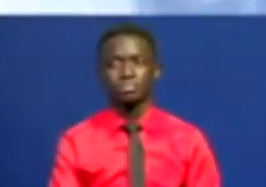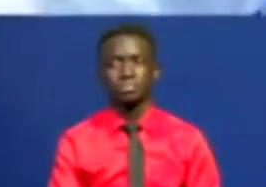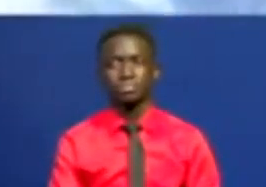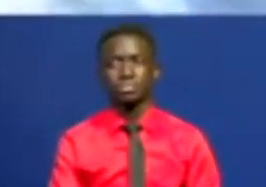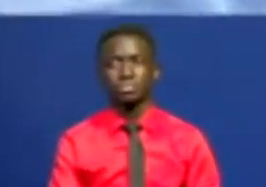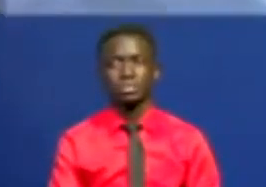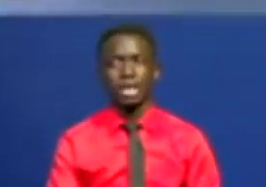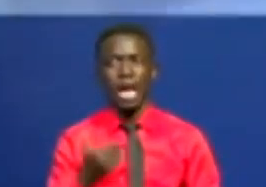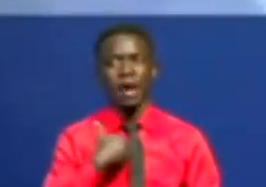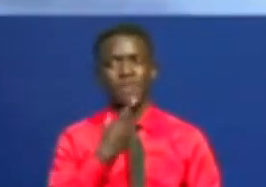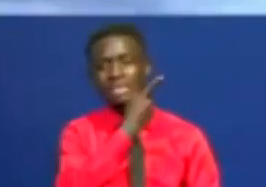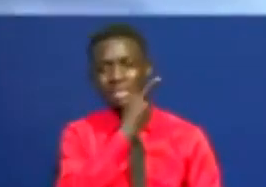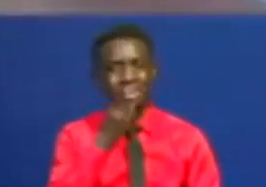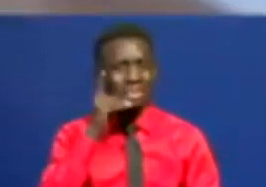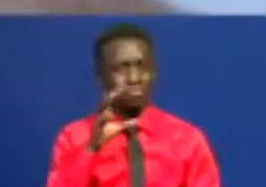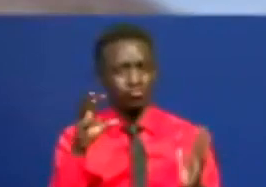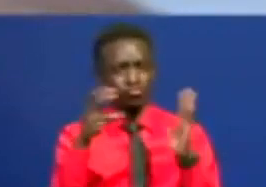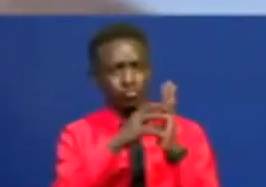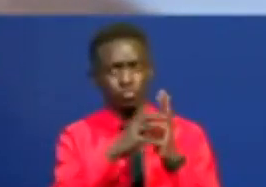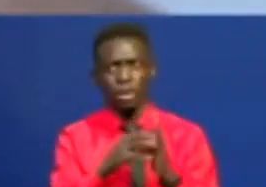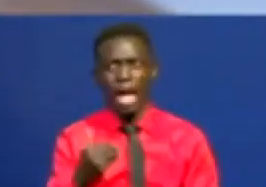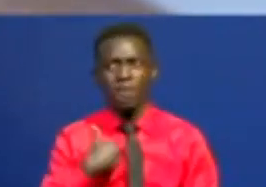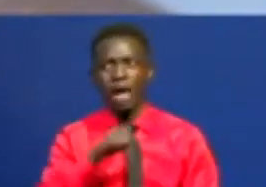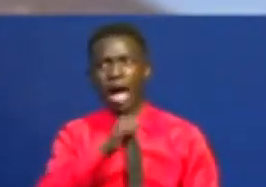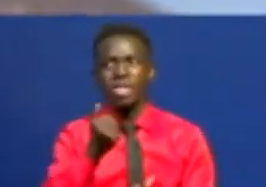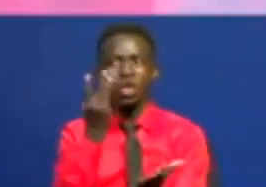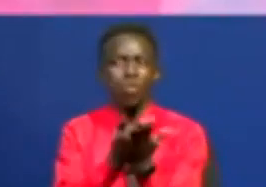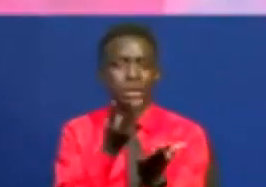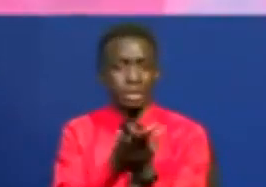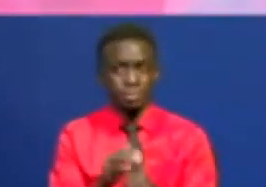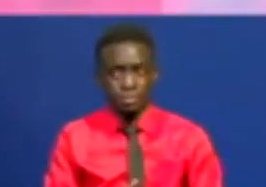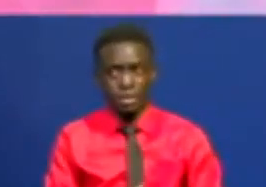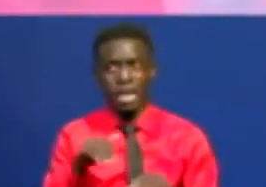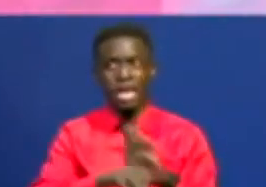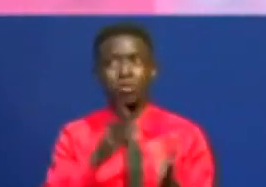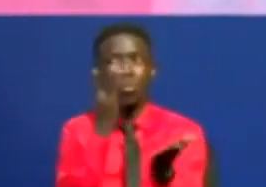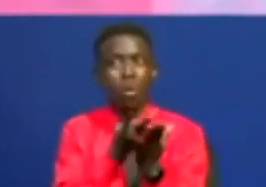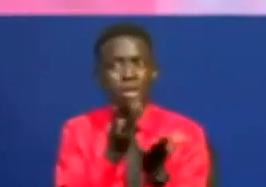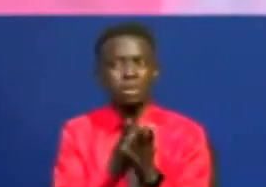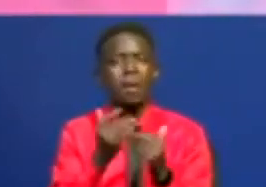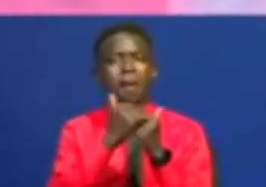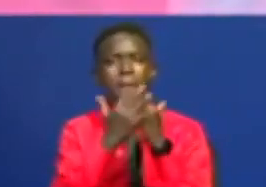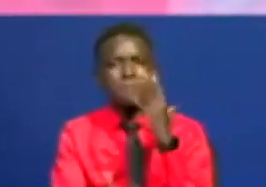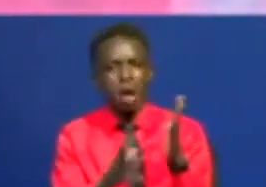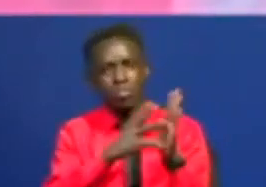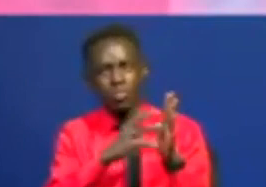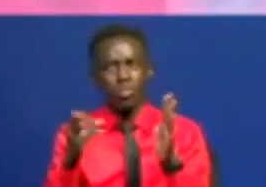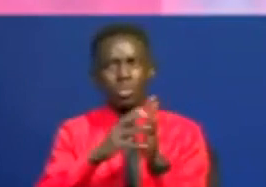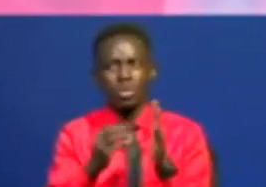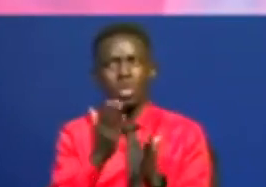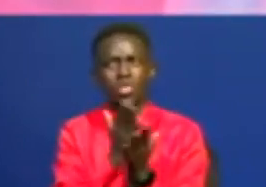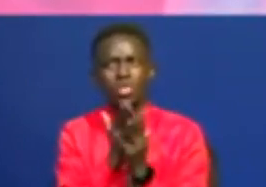Dry cupping and wet cupping. In wet cupping, blood is drawn through small cuts on the